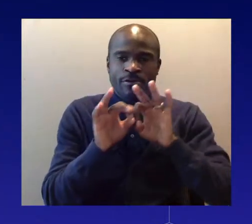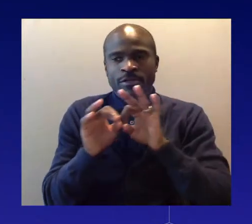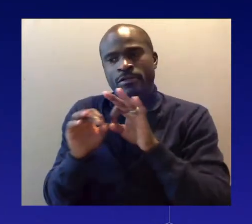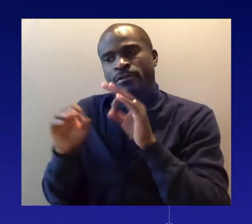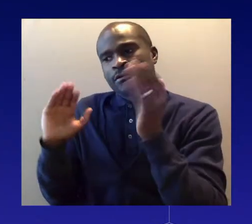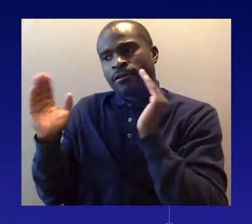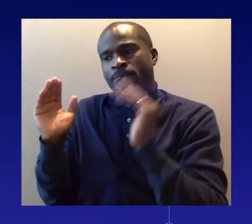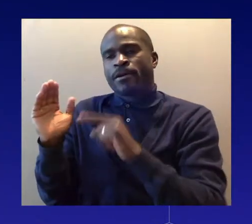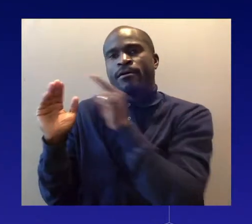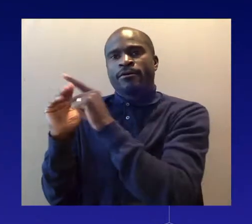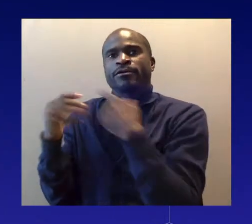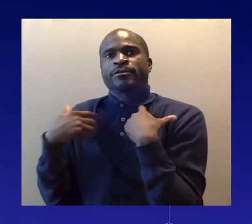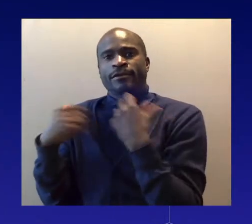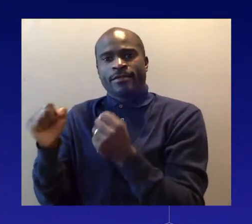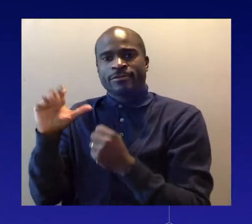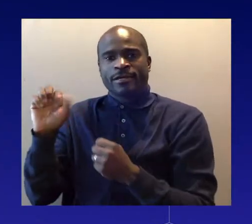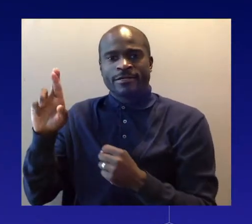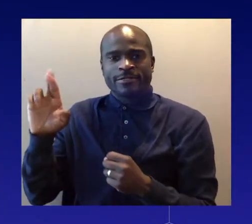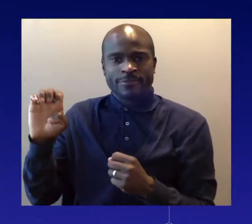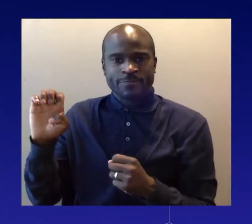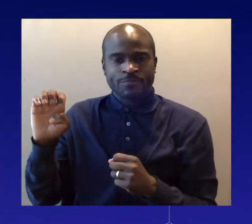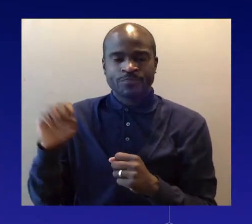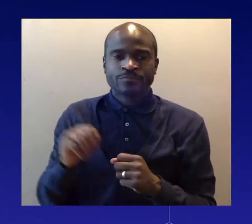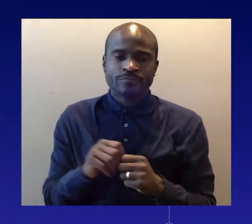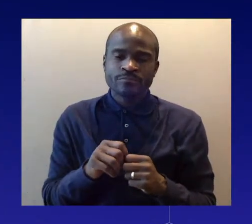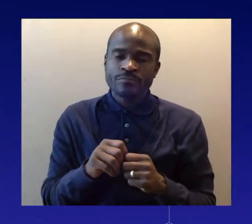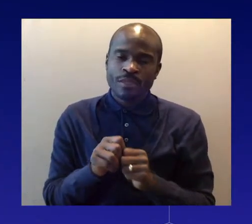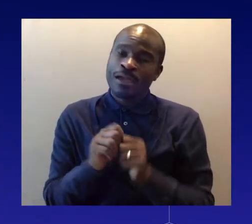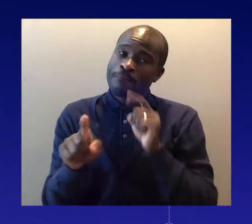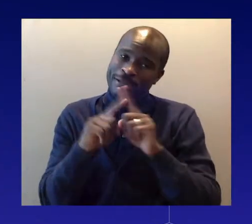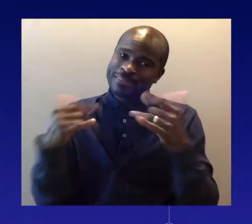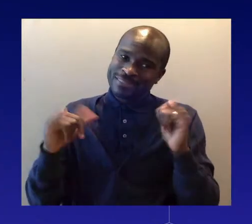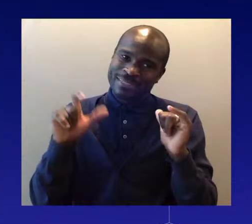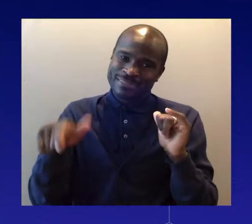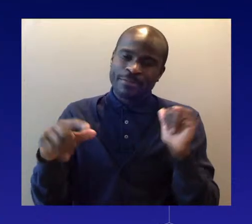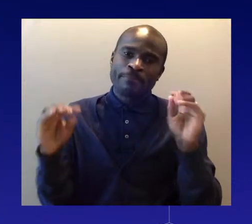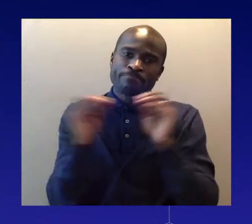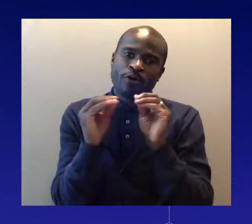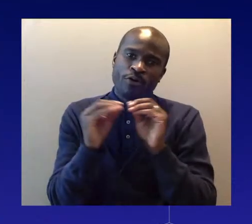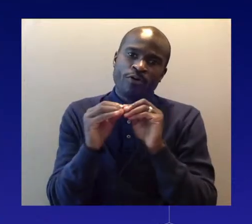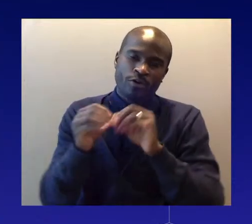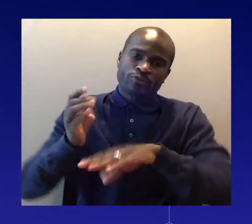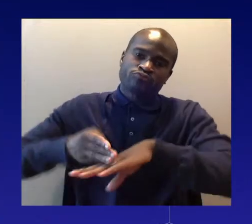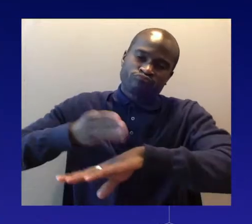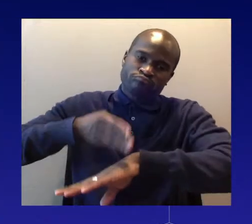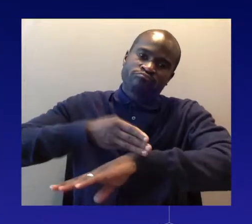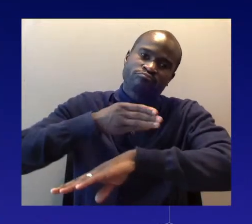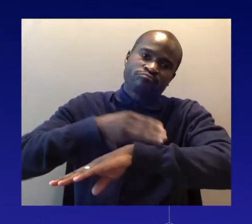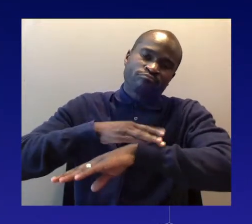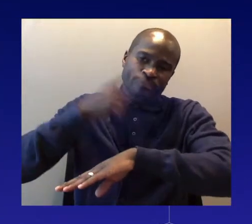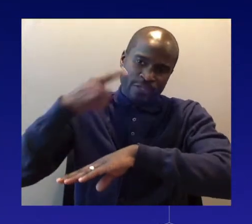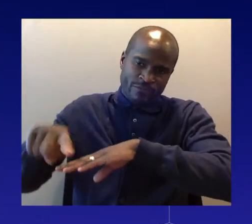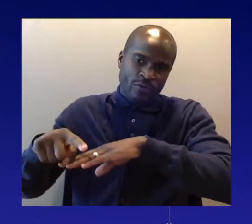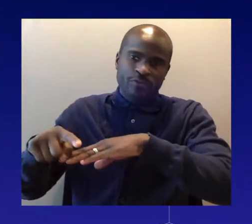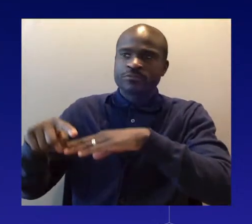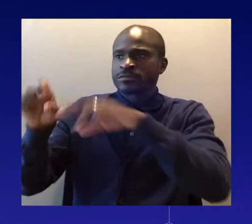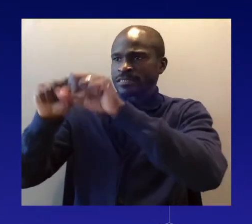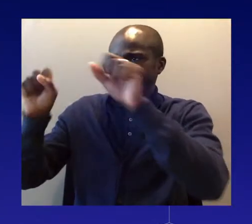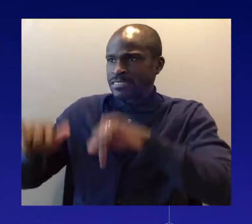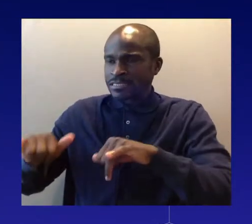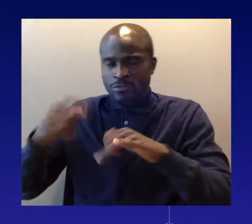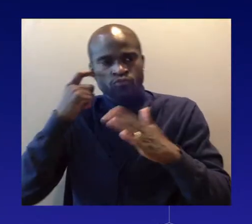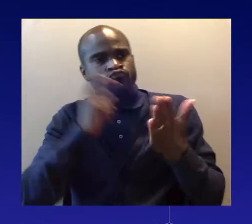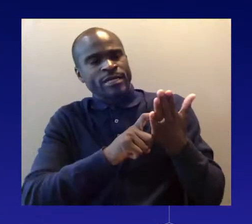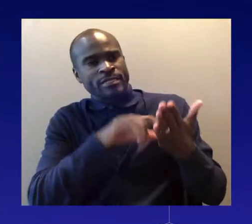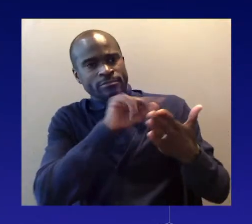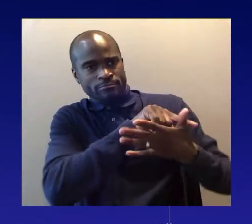to systems that recognize that and fully build it into the way we treat people in the healthcare system and